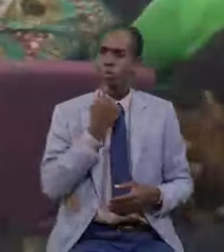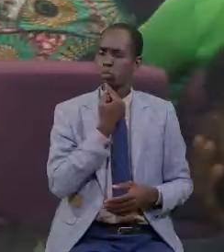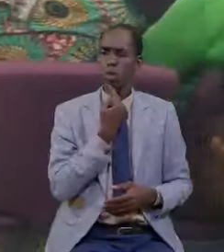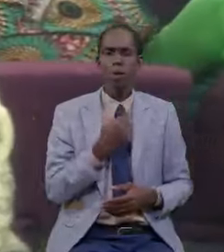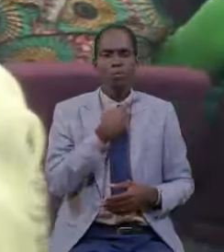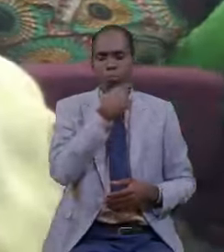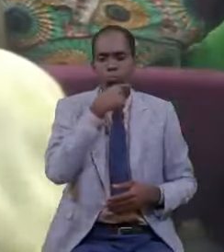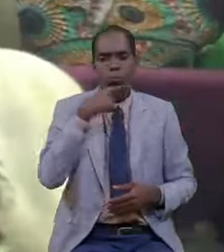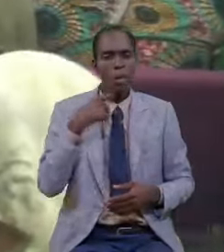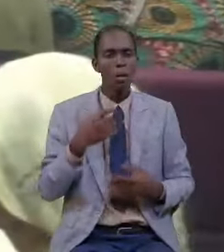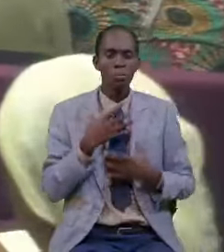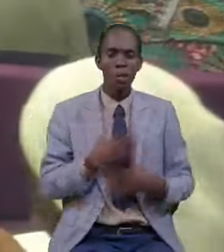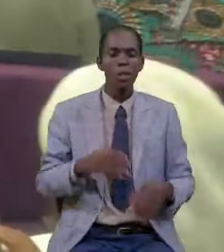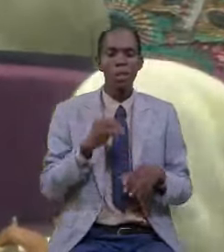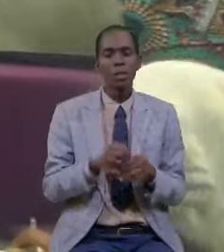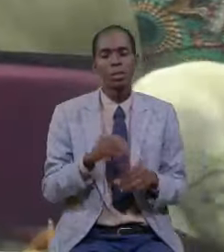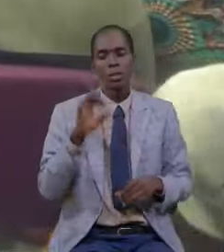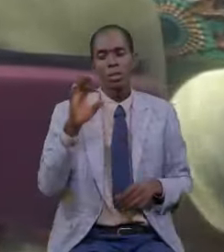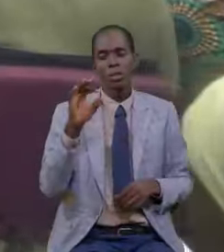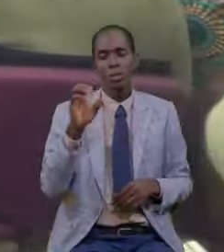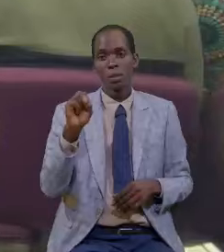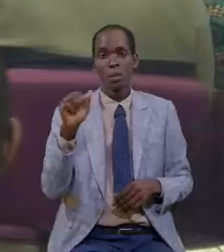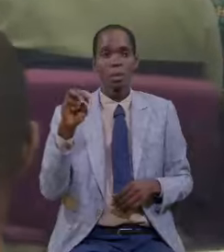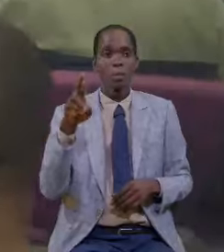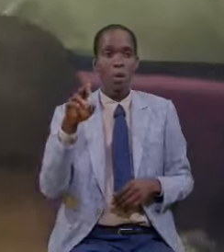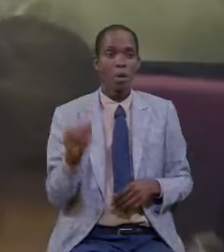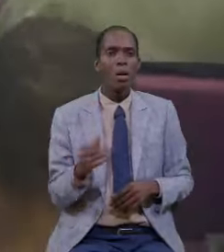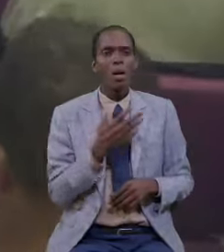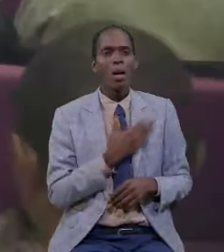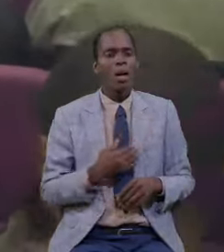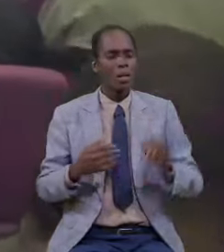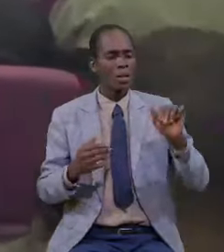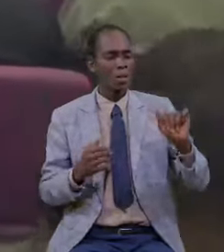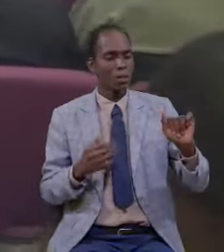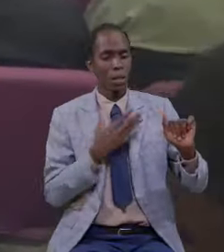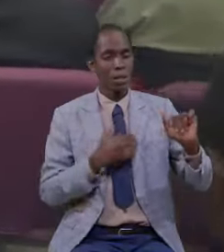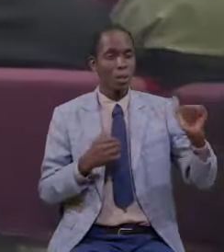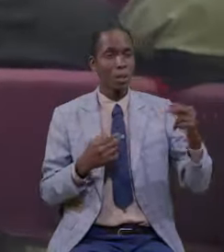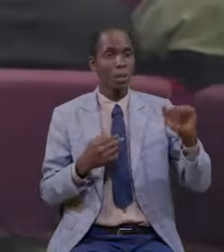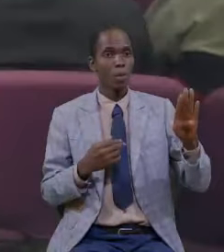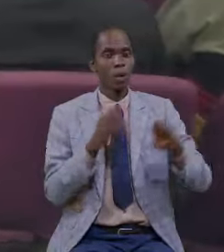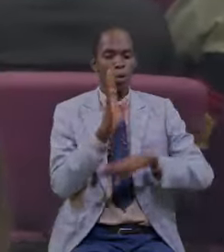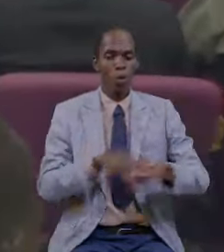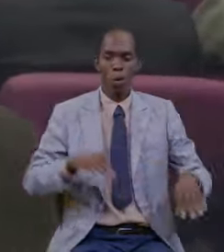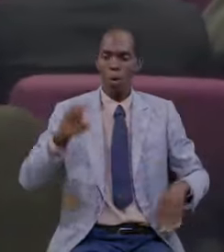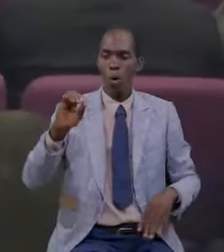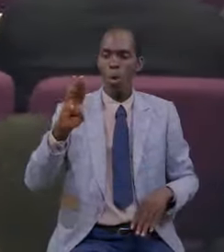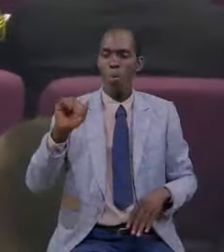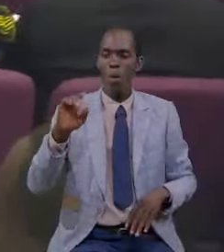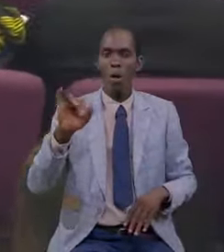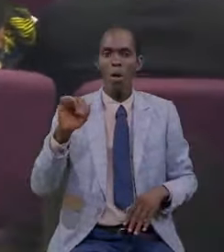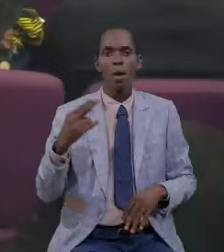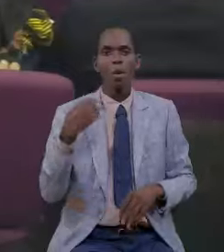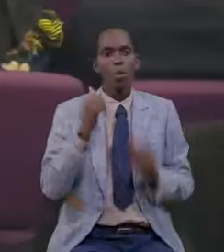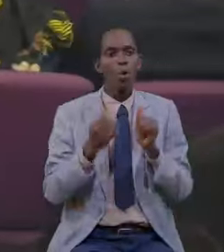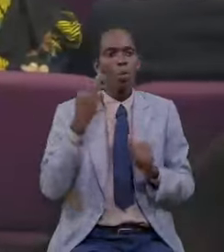Ahab called Obadiah, which was the governor of his house. Now Obadiah feared the Lord greatly,